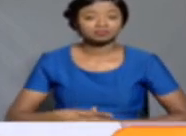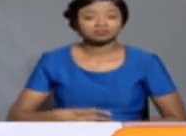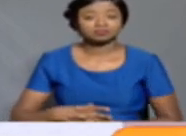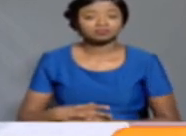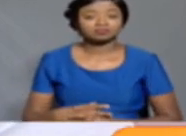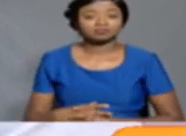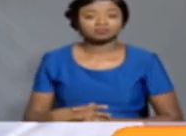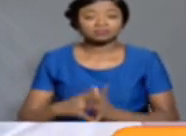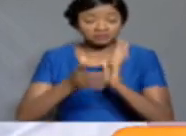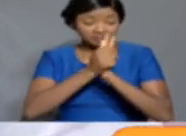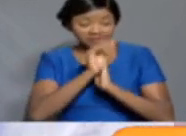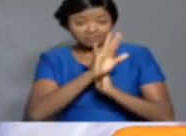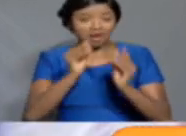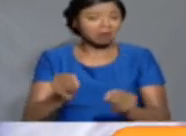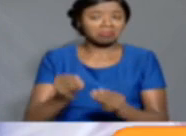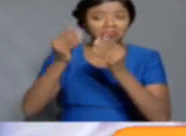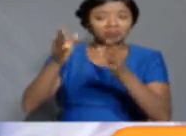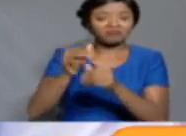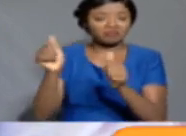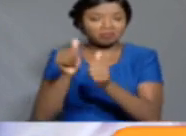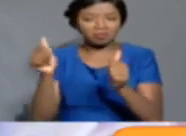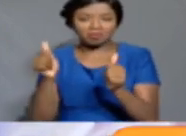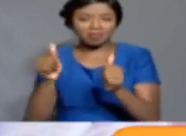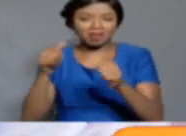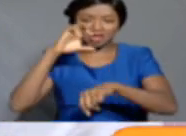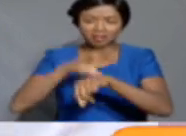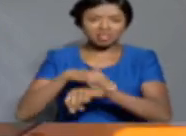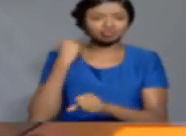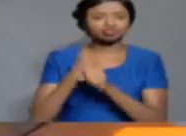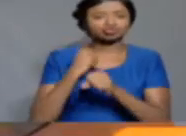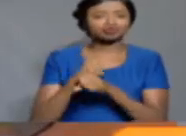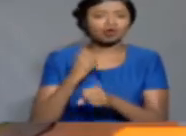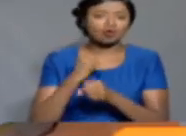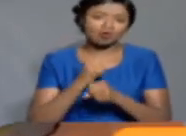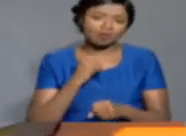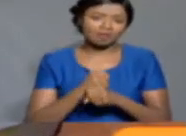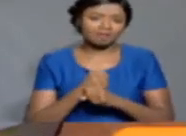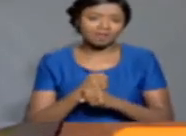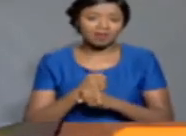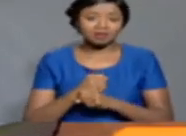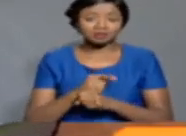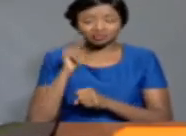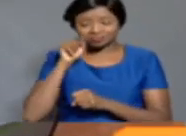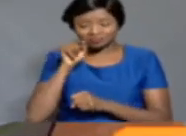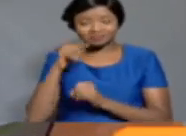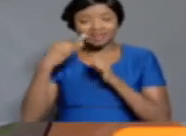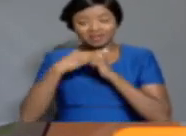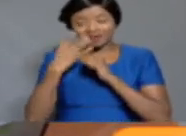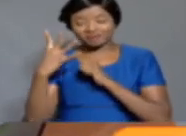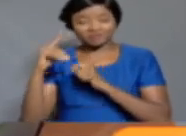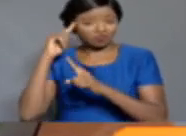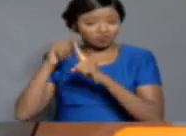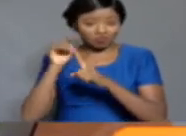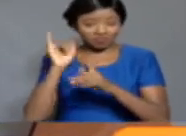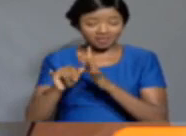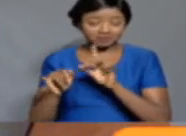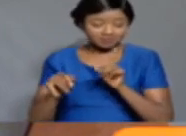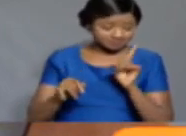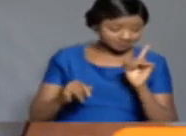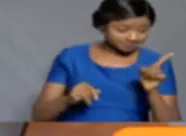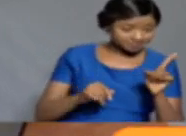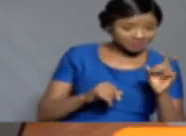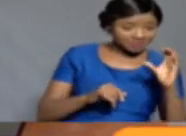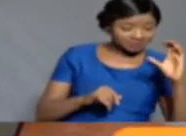offer their skills and get self-employed. That is what 844 is supposed to do. Now, CBC is also talking